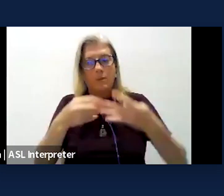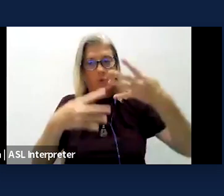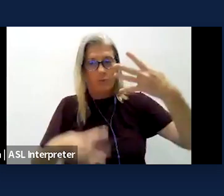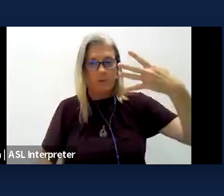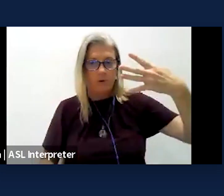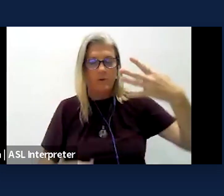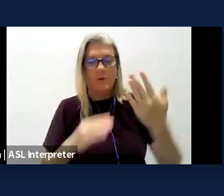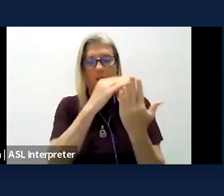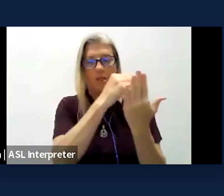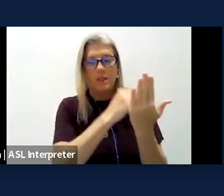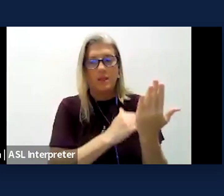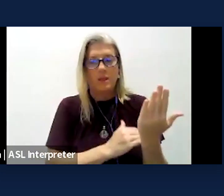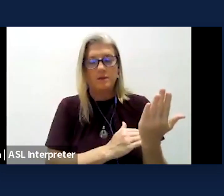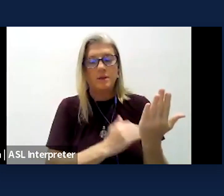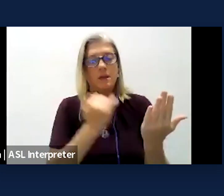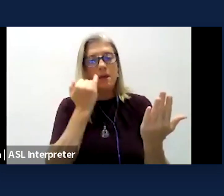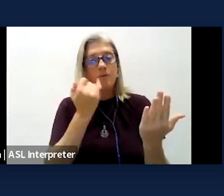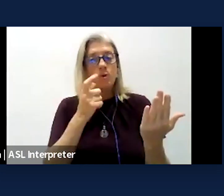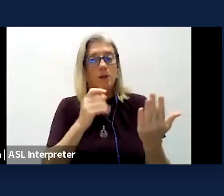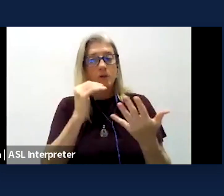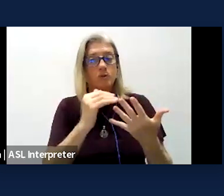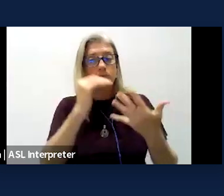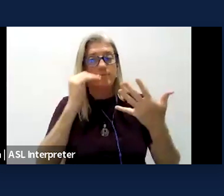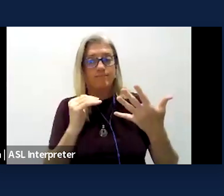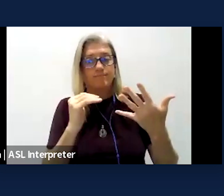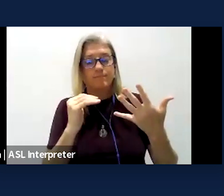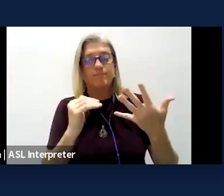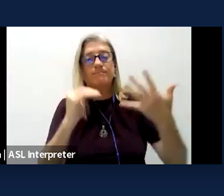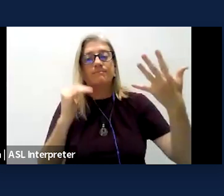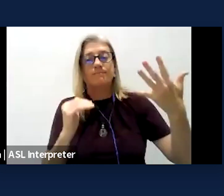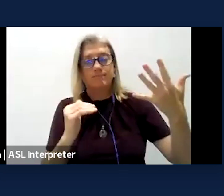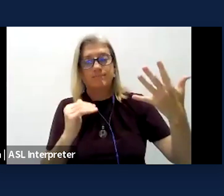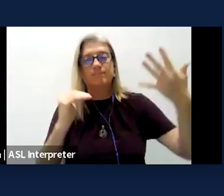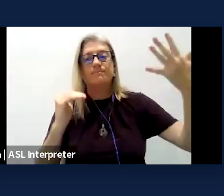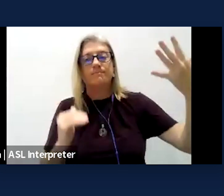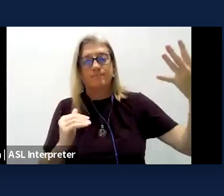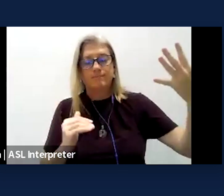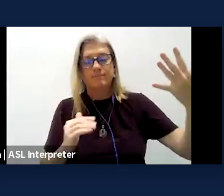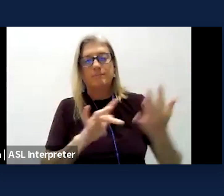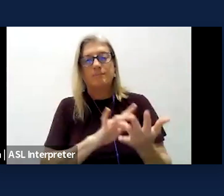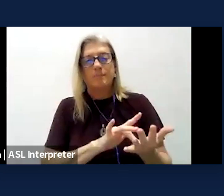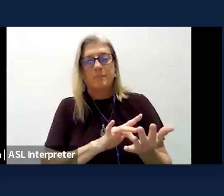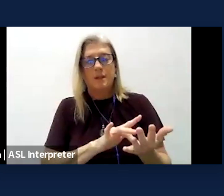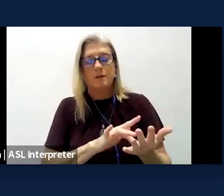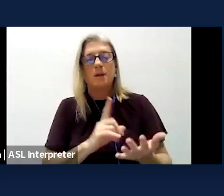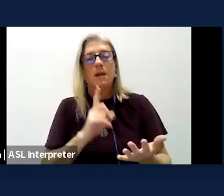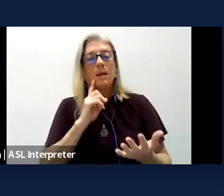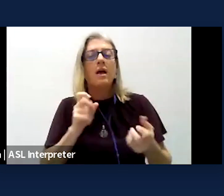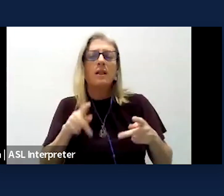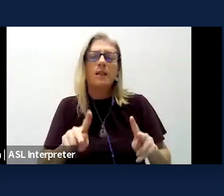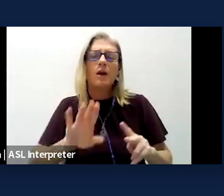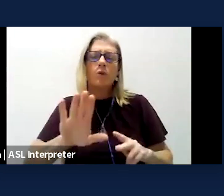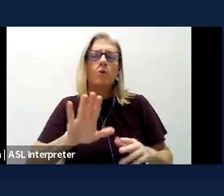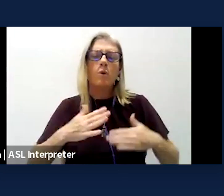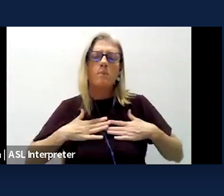list. You know, if we need to go to the next level, then, you know, we can go to the next level. And then allowing your body